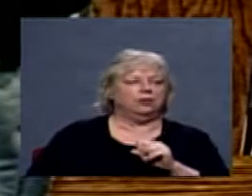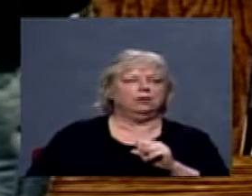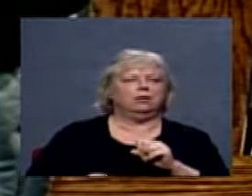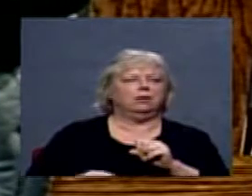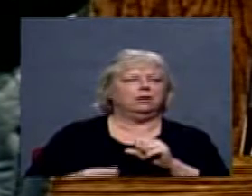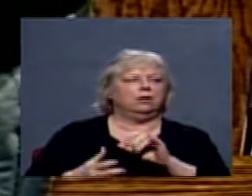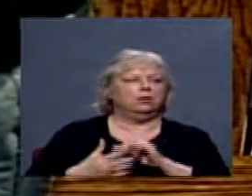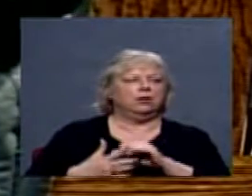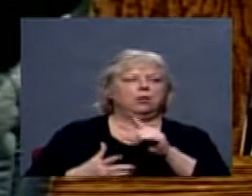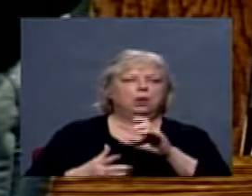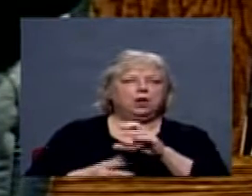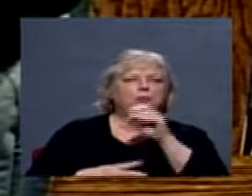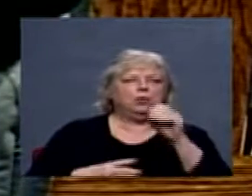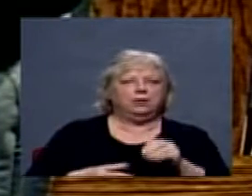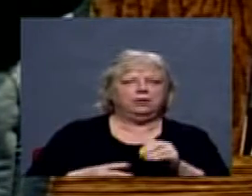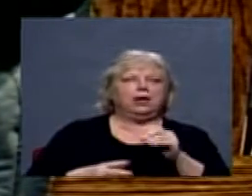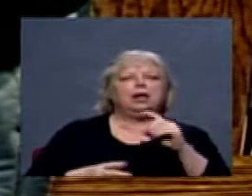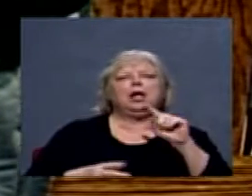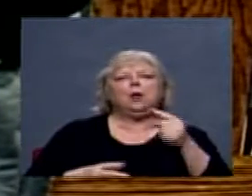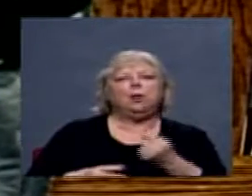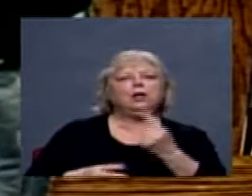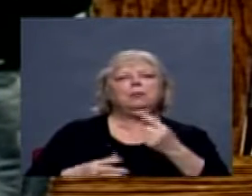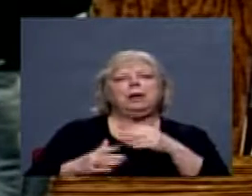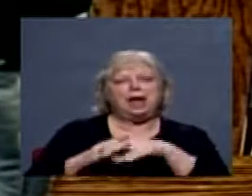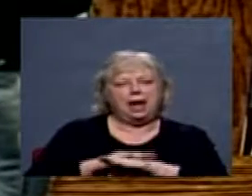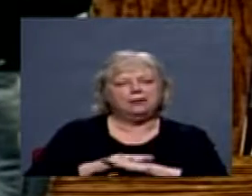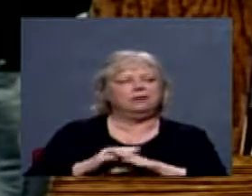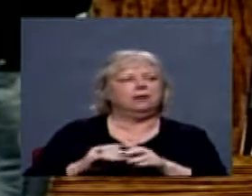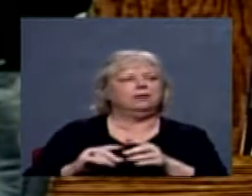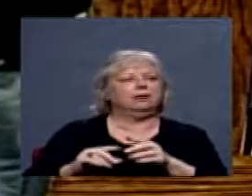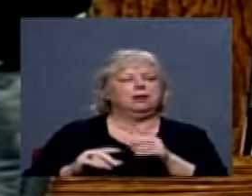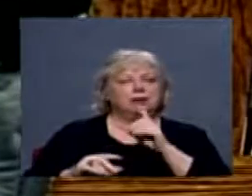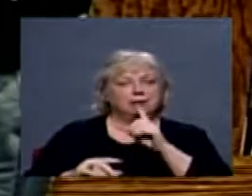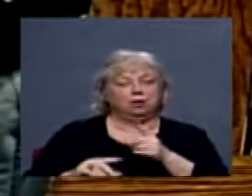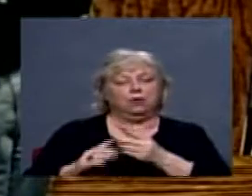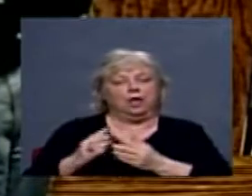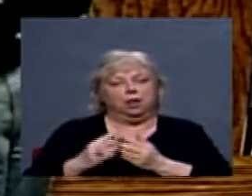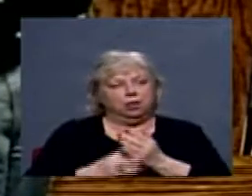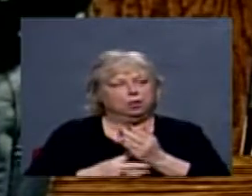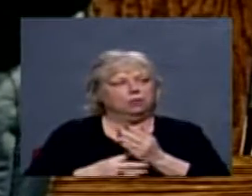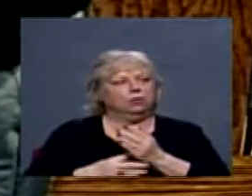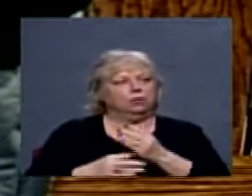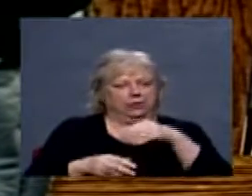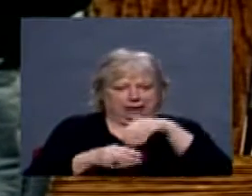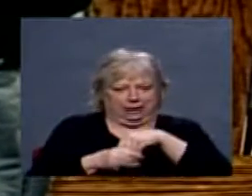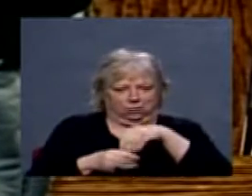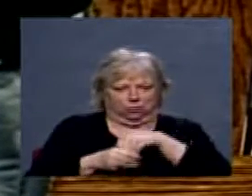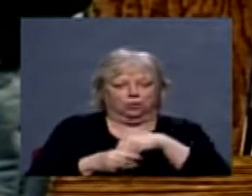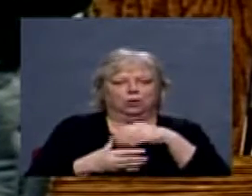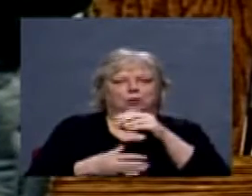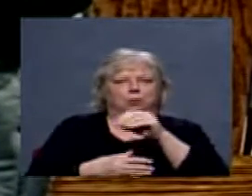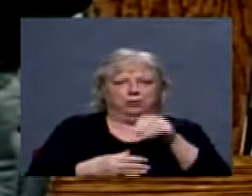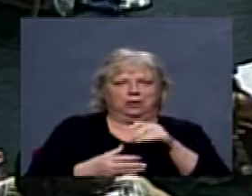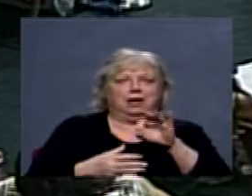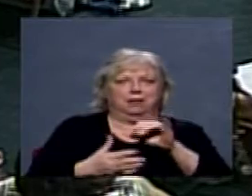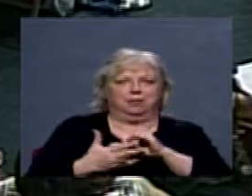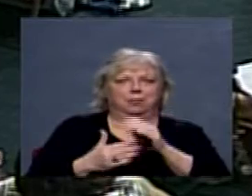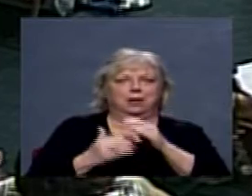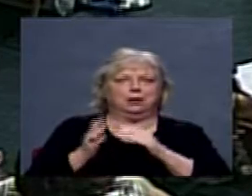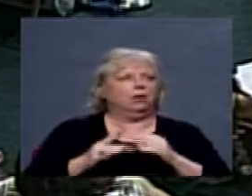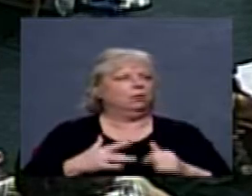so that 100% of the units can only be accessed literally through the internal portion of the building. Now, I do like